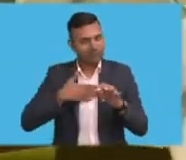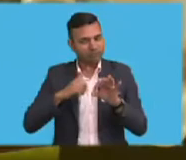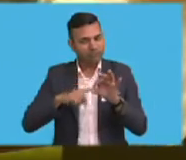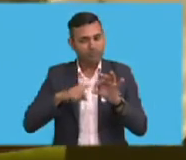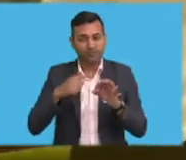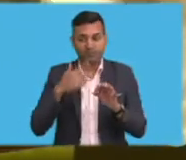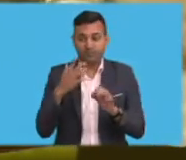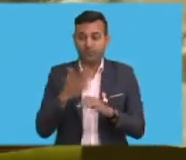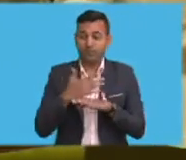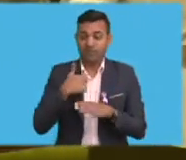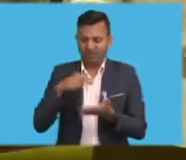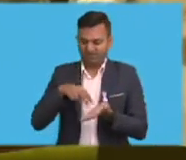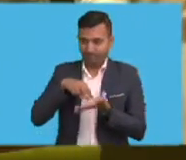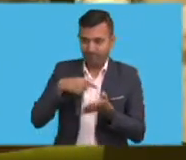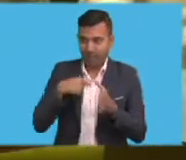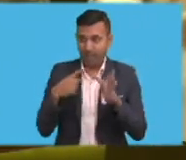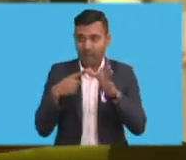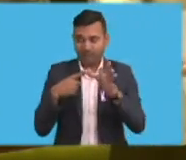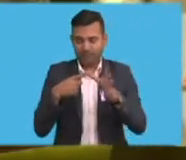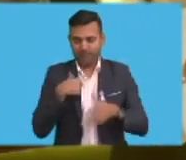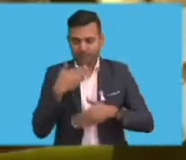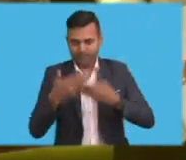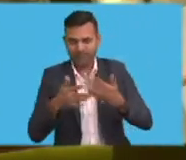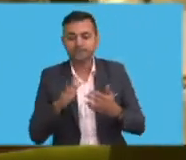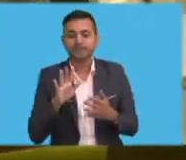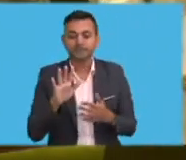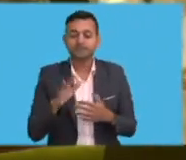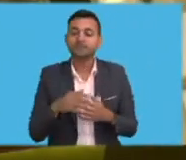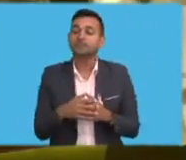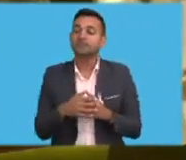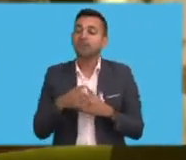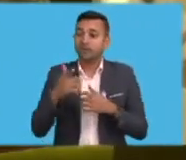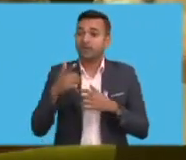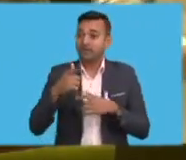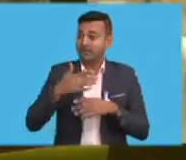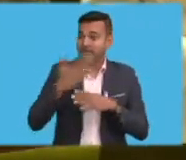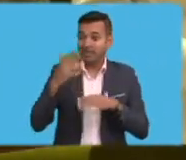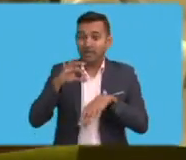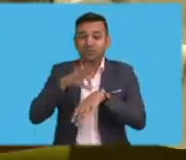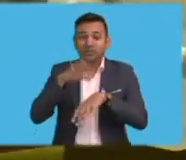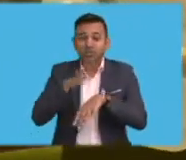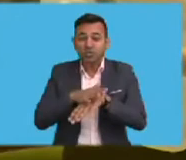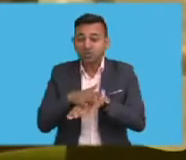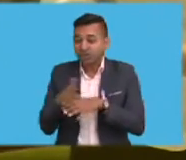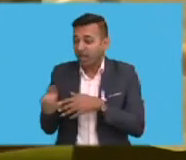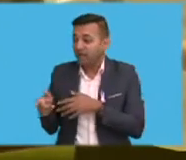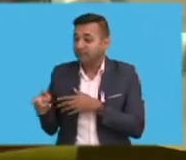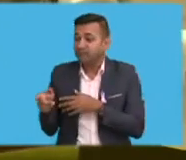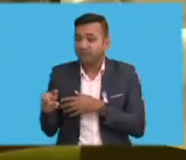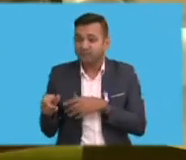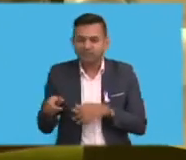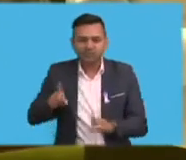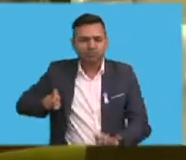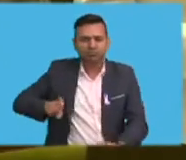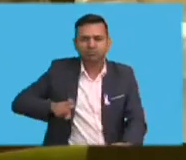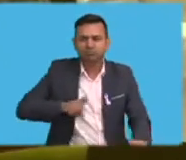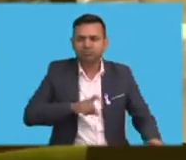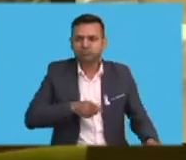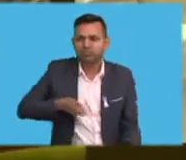question, the interest generated in mosquitoes actually was there. So once again, thank you very much. And